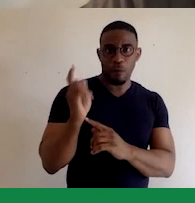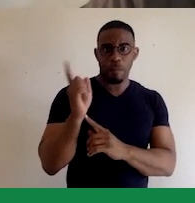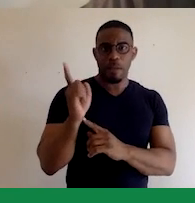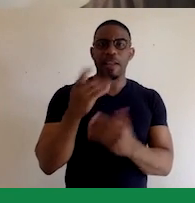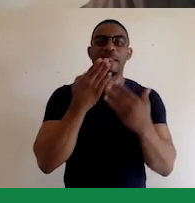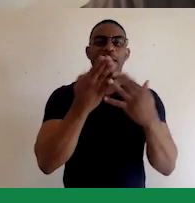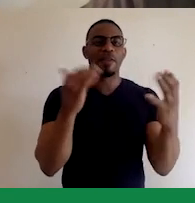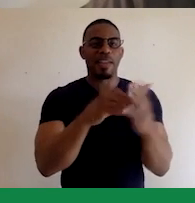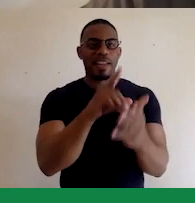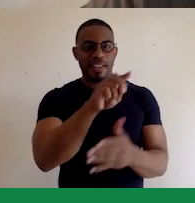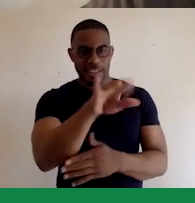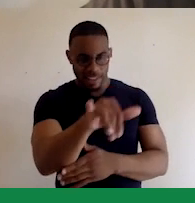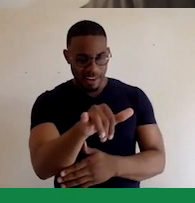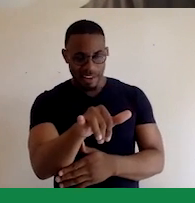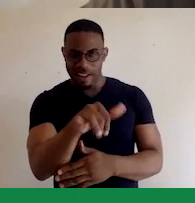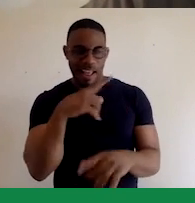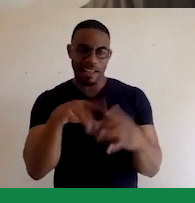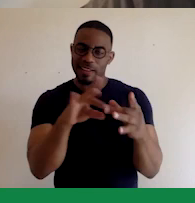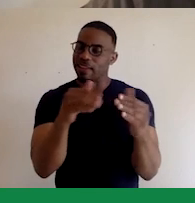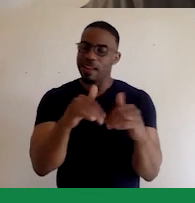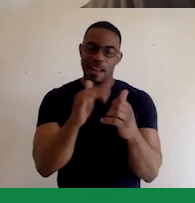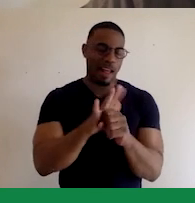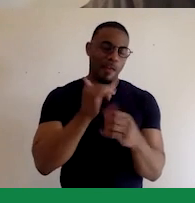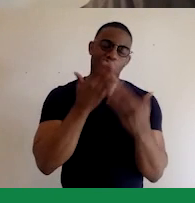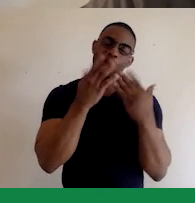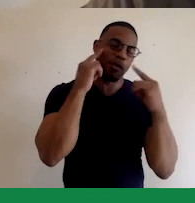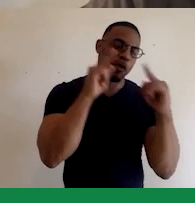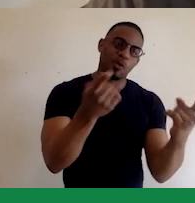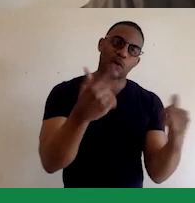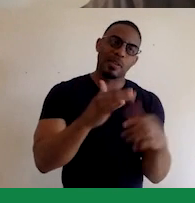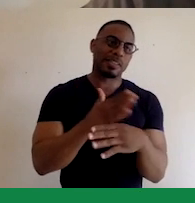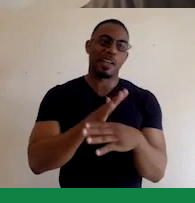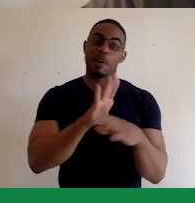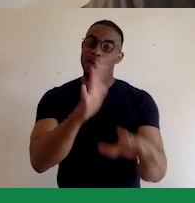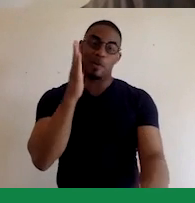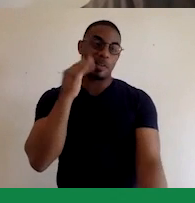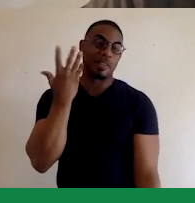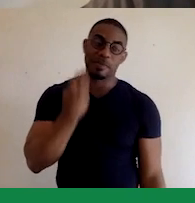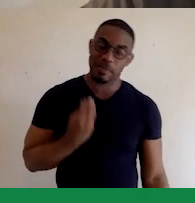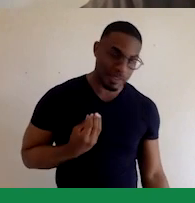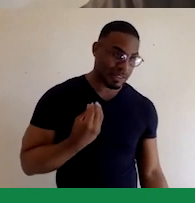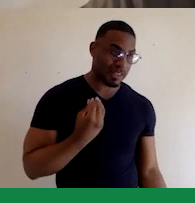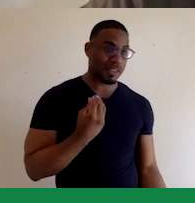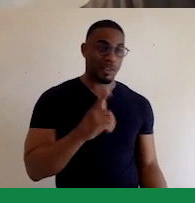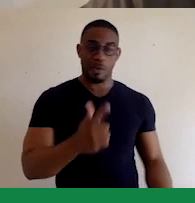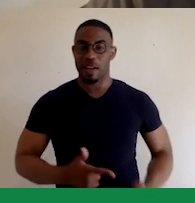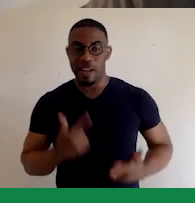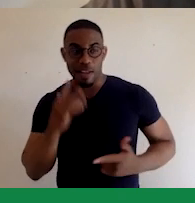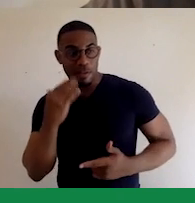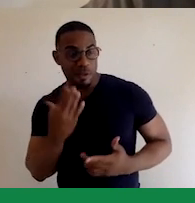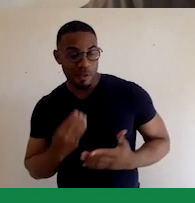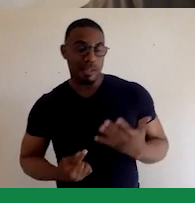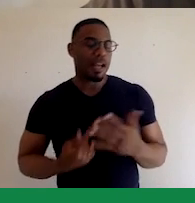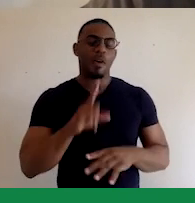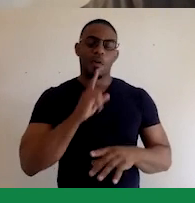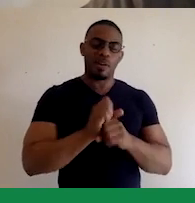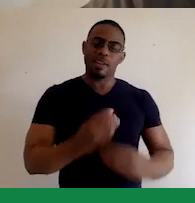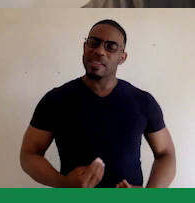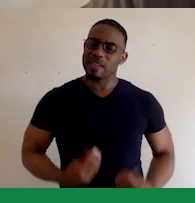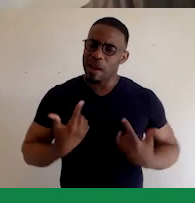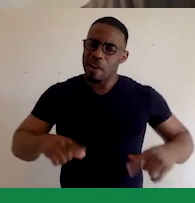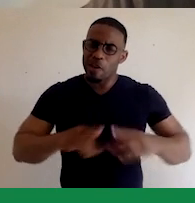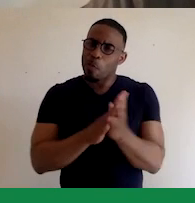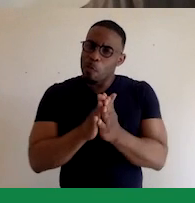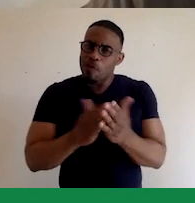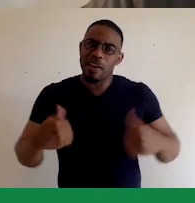thank you again, Danny. I can't say enough how grateful we are for you sharing your experience and your life journey and really inspiring us